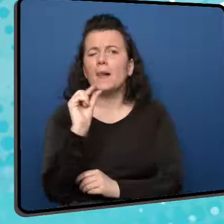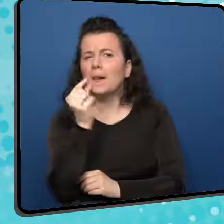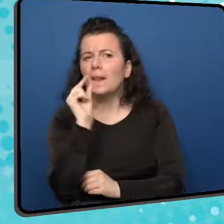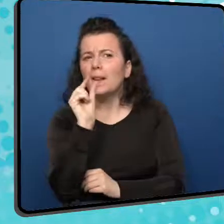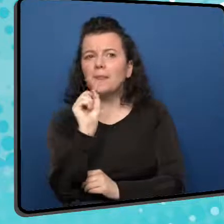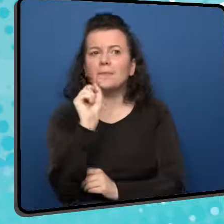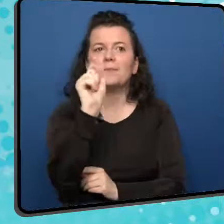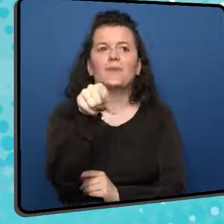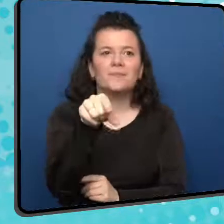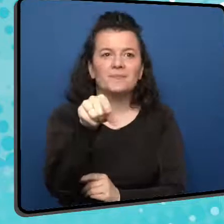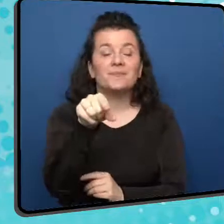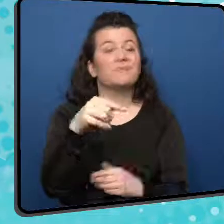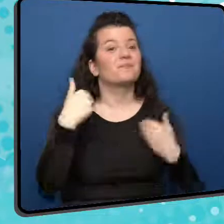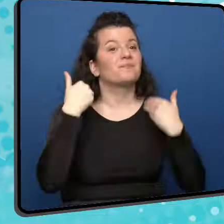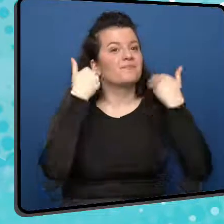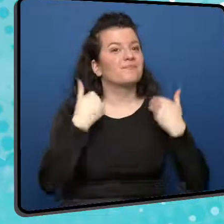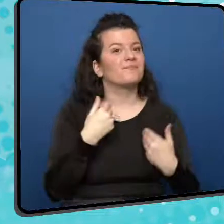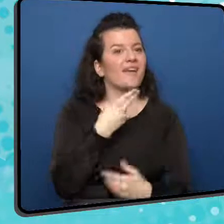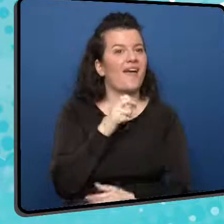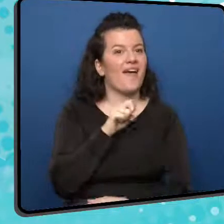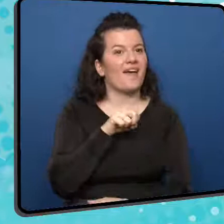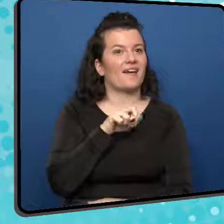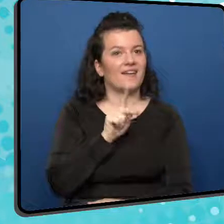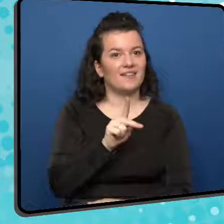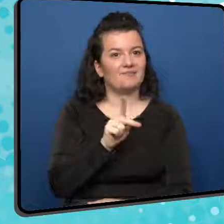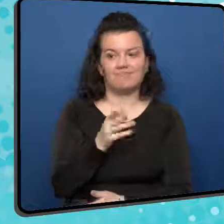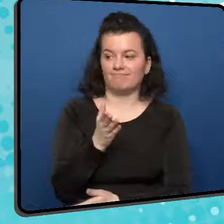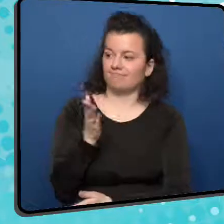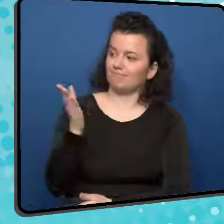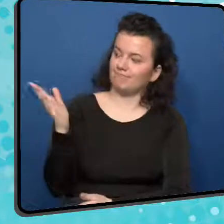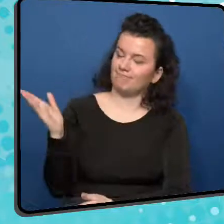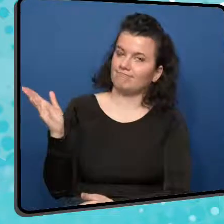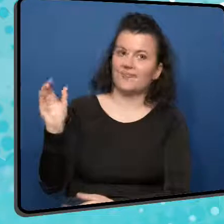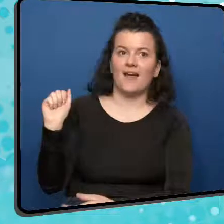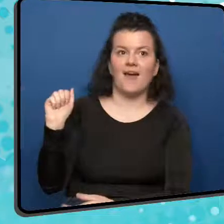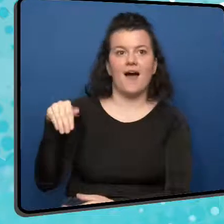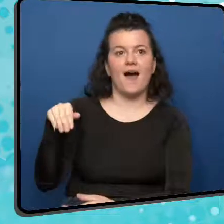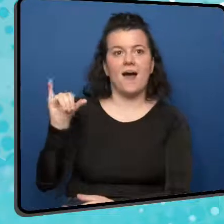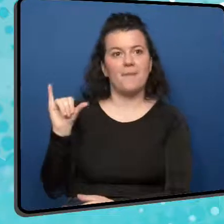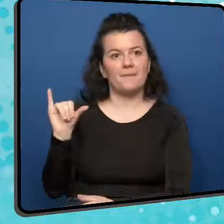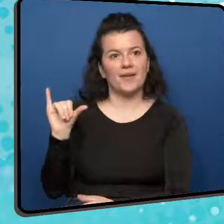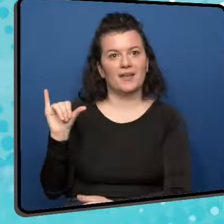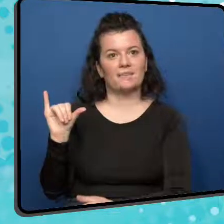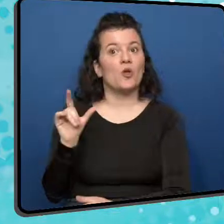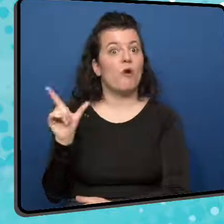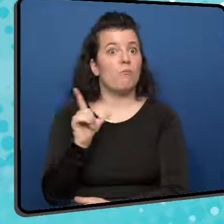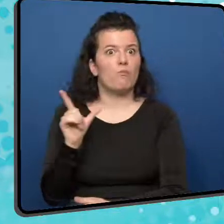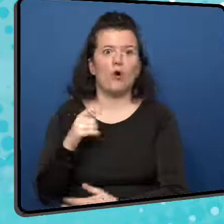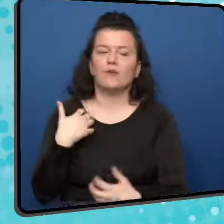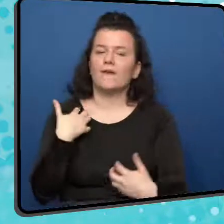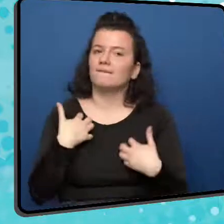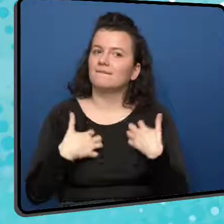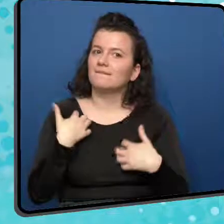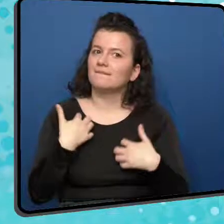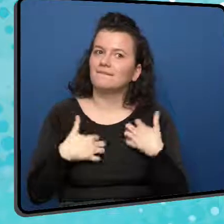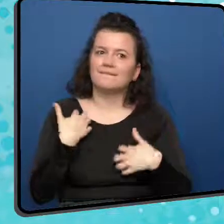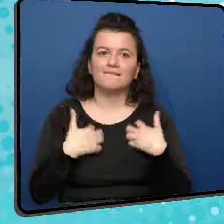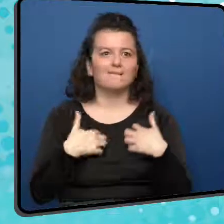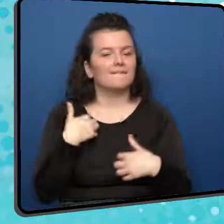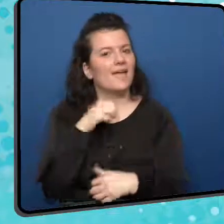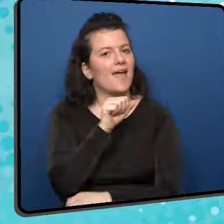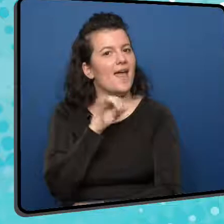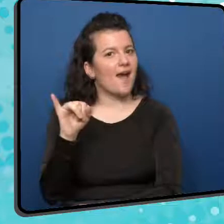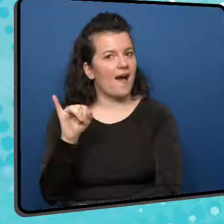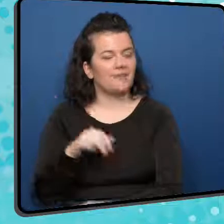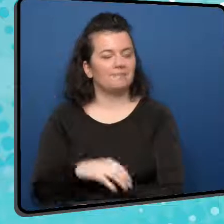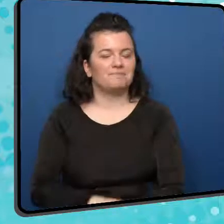We both work at Microsoft and have a passion for AI. And in our journey and meetings with many people around the globe,